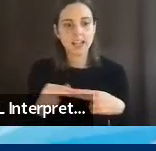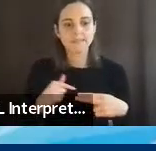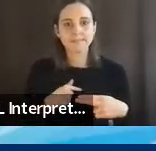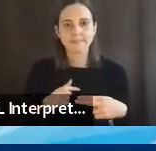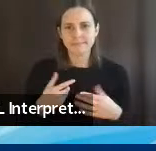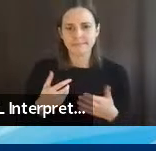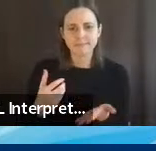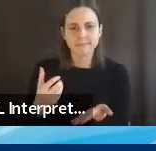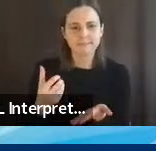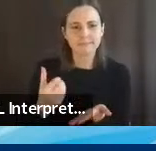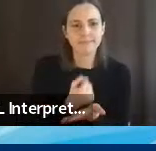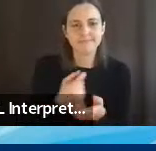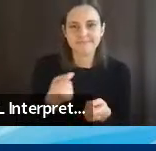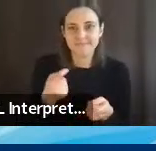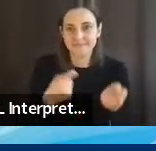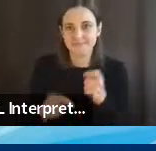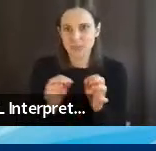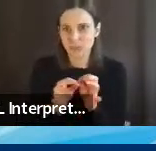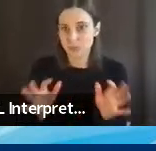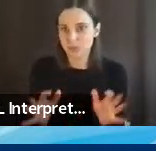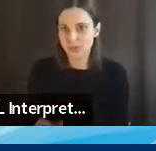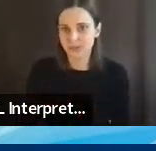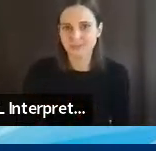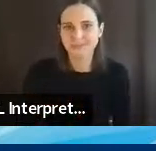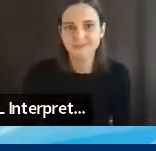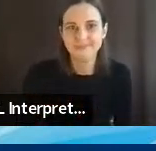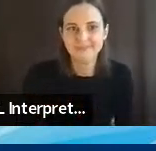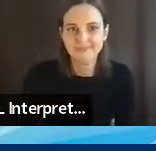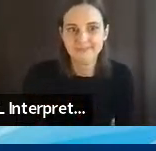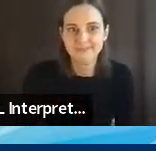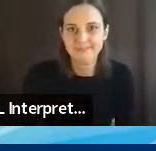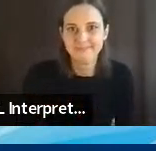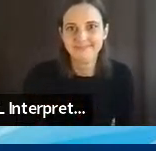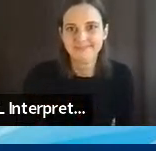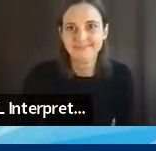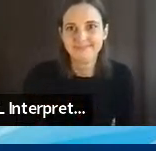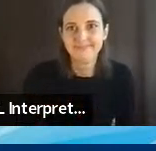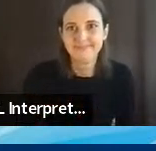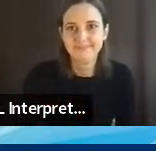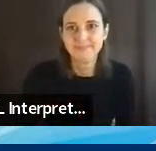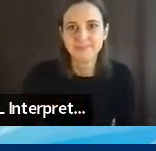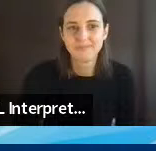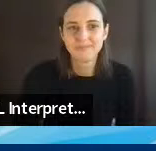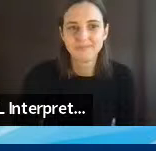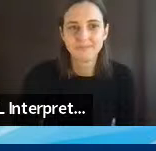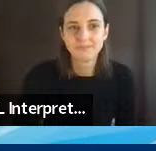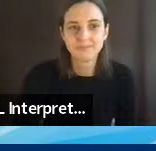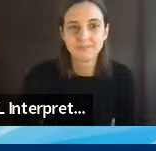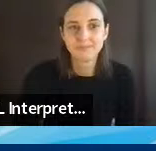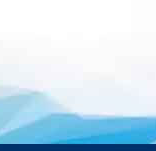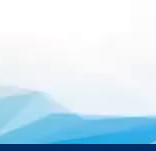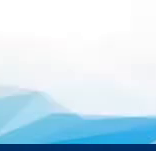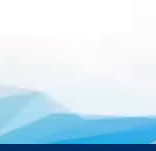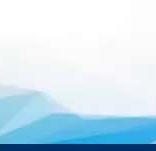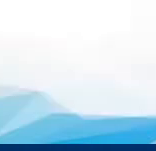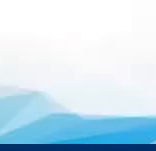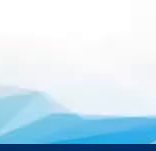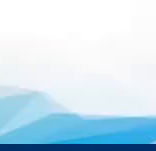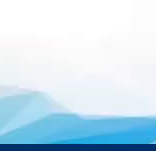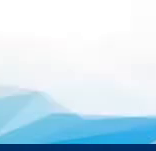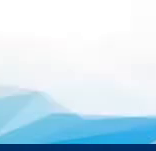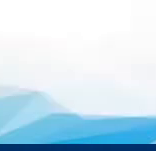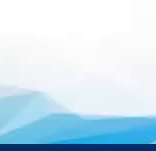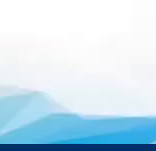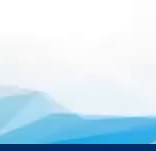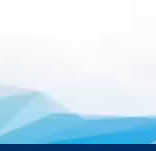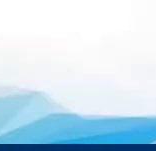This is just a quick review of the representative transit investments. And these first pieces I'll go through pretty quickly because you have seen it before, but I also understand that